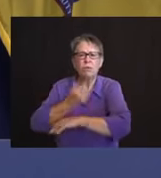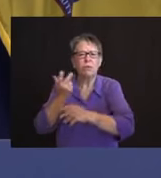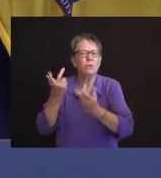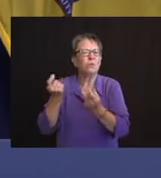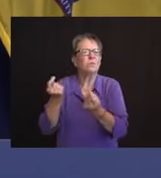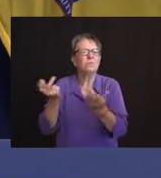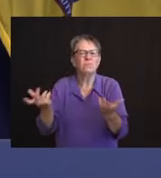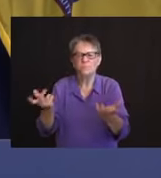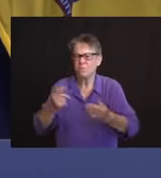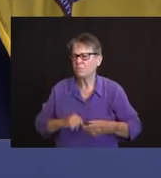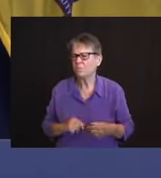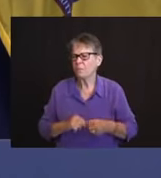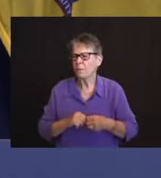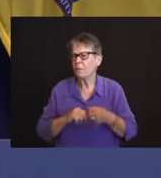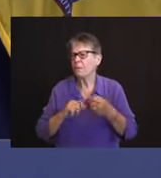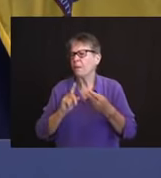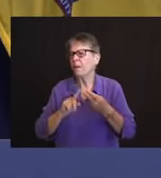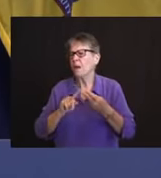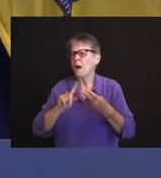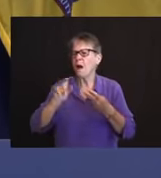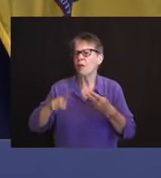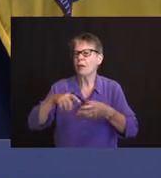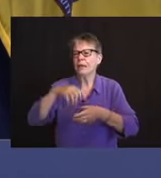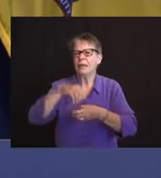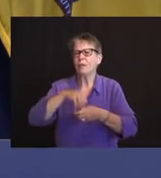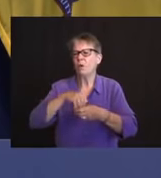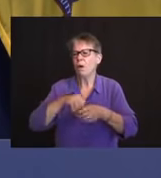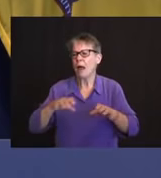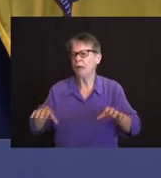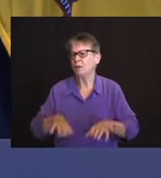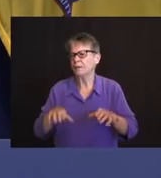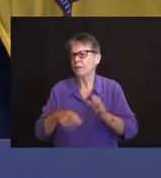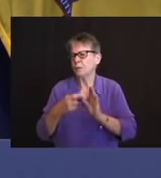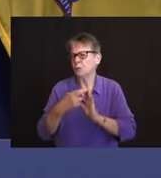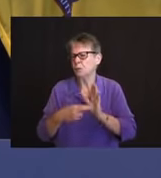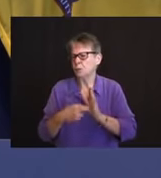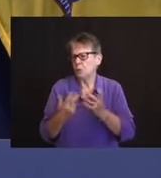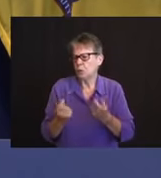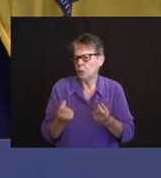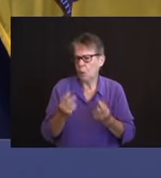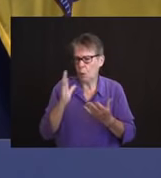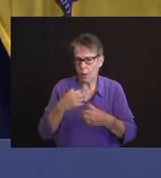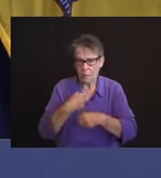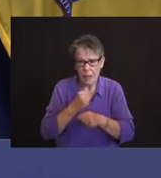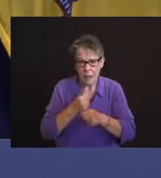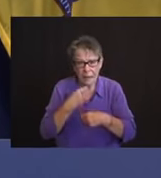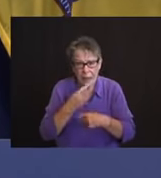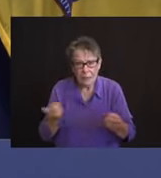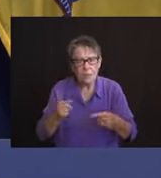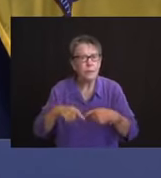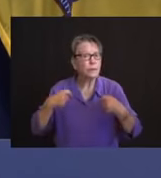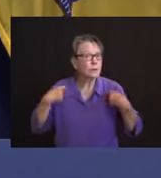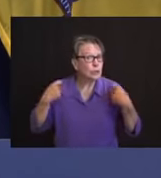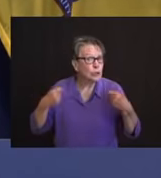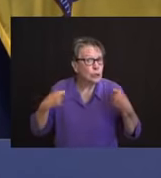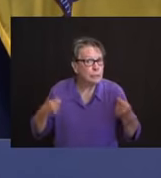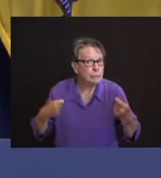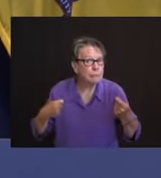that other indoor activity rules will come this week. Any hints about whether you'll be making announcements on gyms and museums? Can you spill a little on